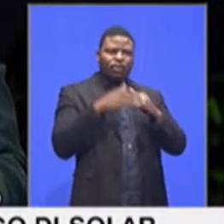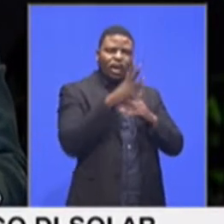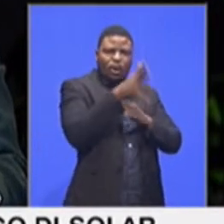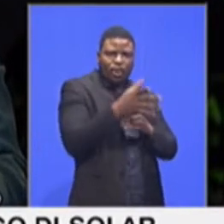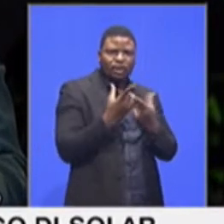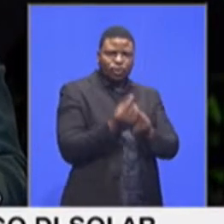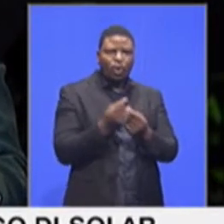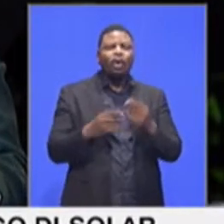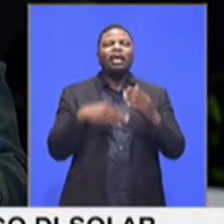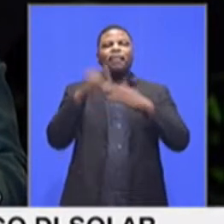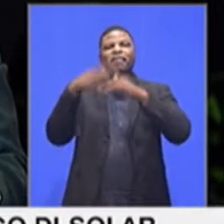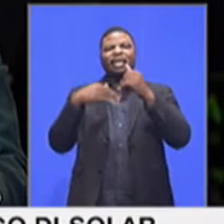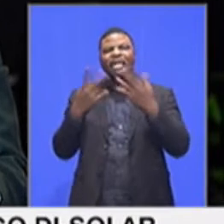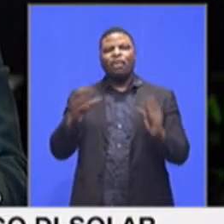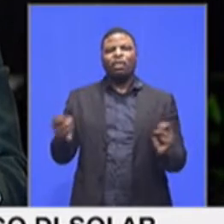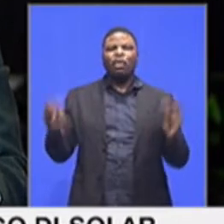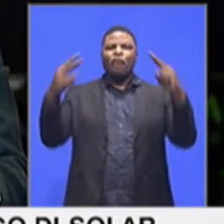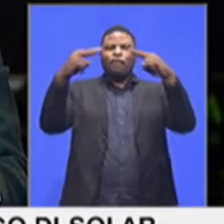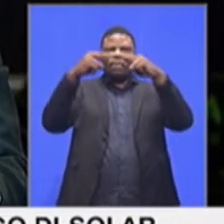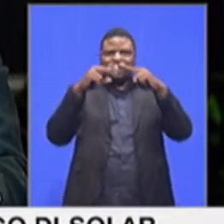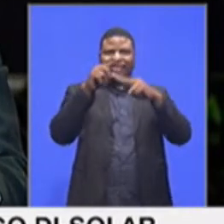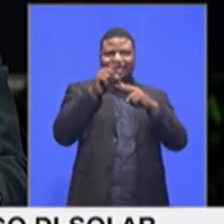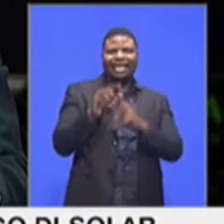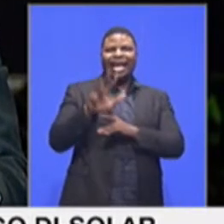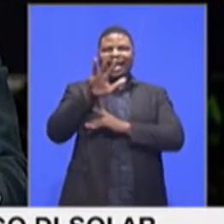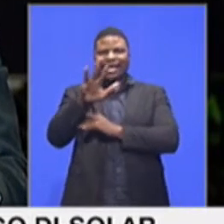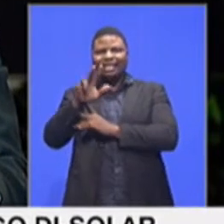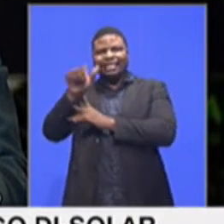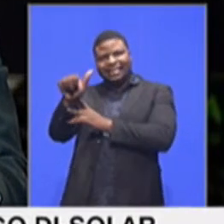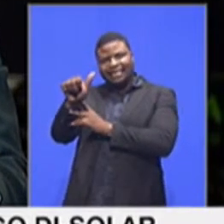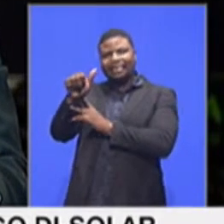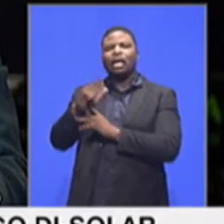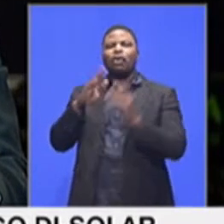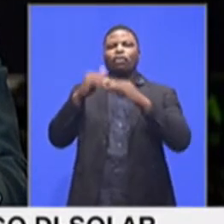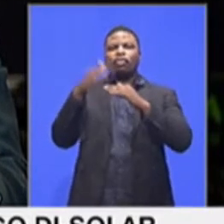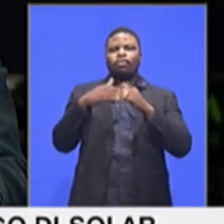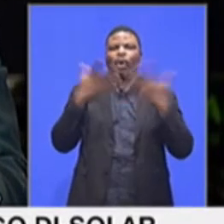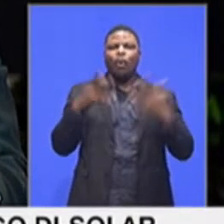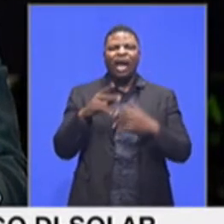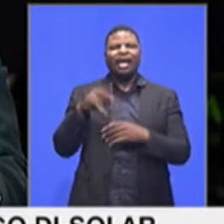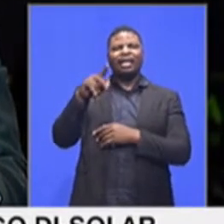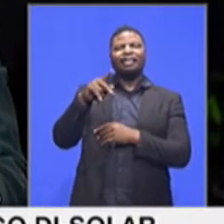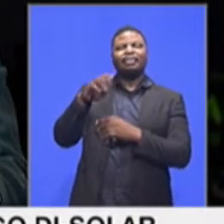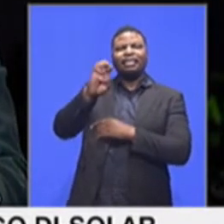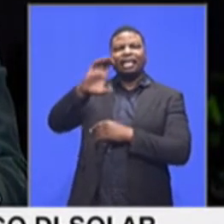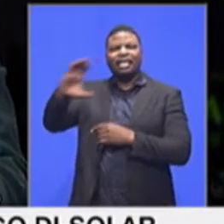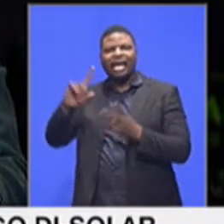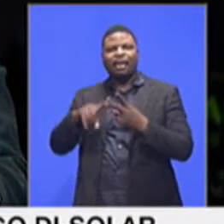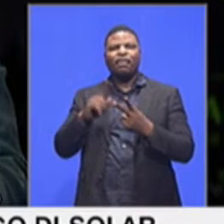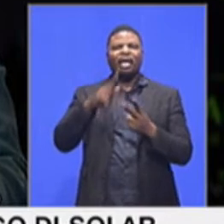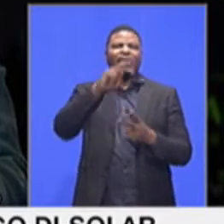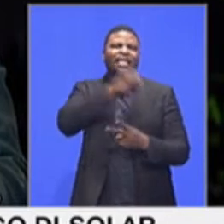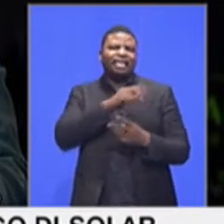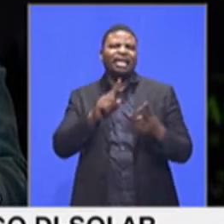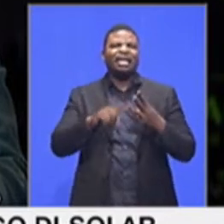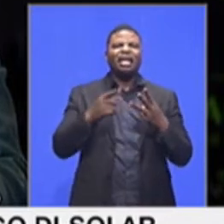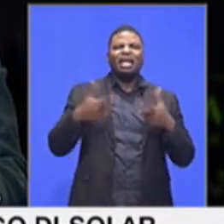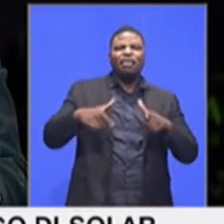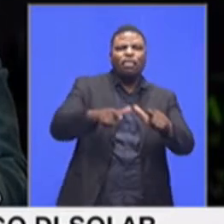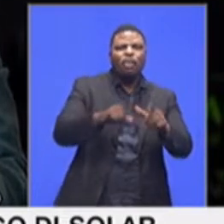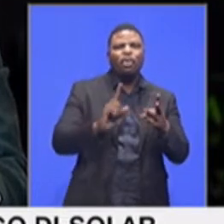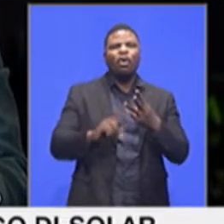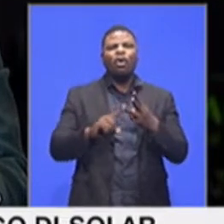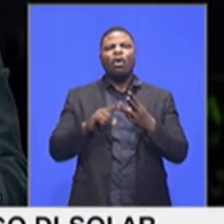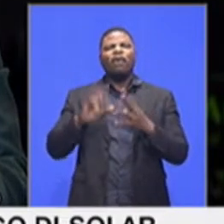bridges annually to enable rural communities in the Eastern Cape, KwaZulu-Natal, Mpumalanga, Limpopo, Free State, and